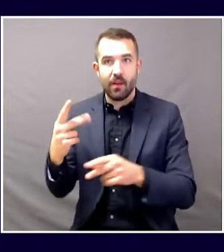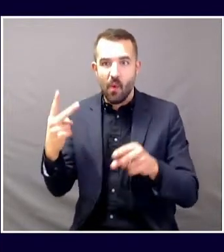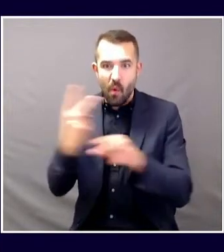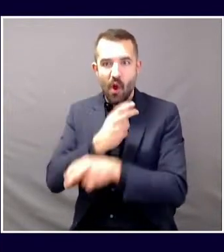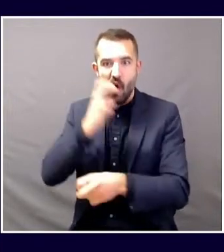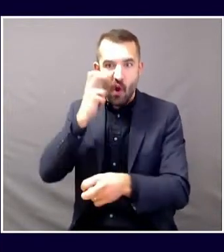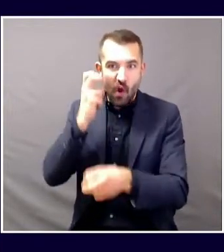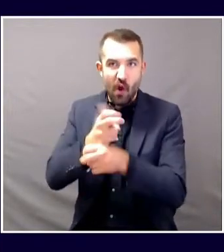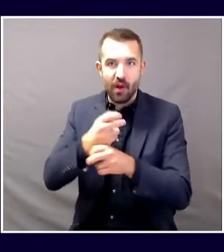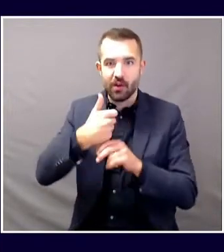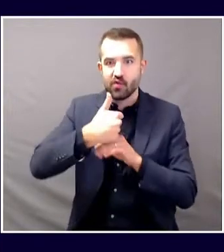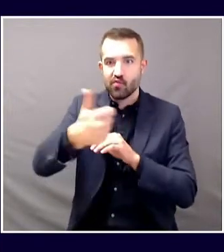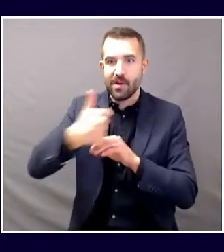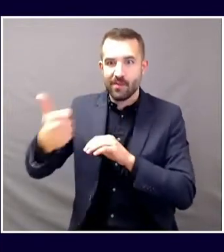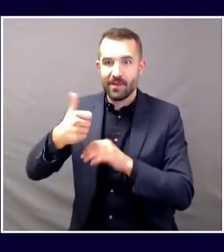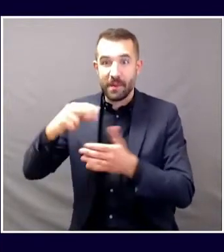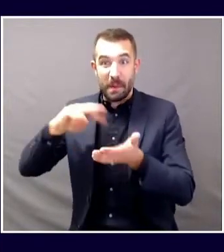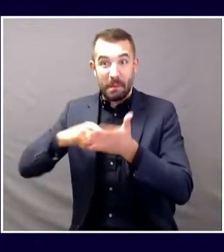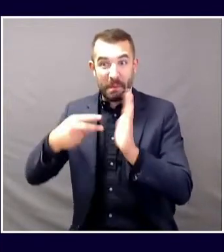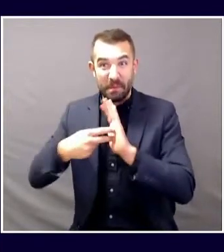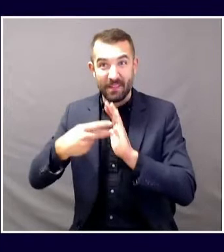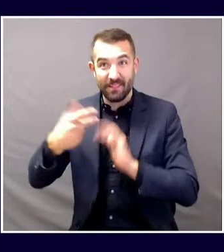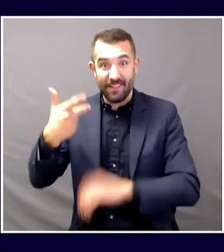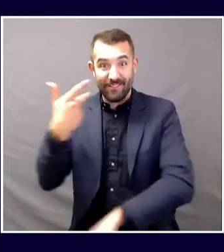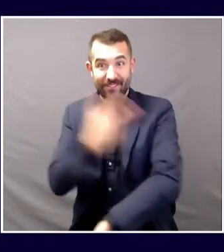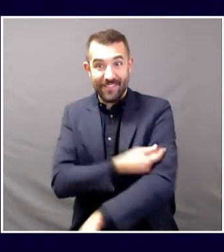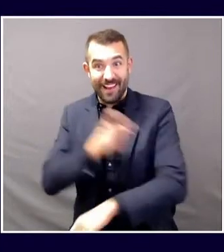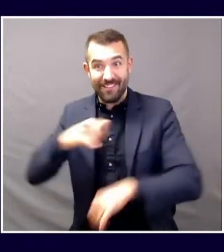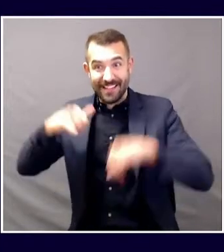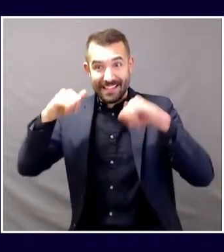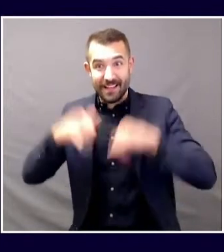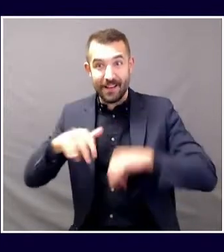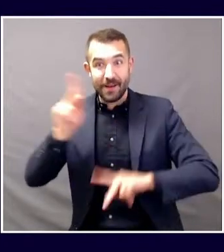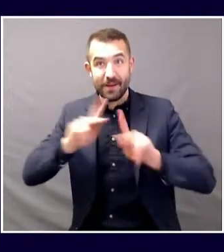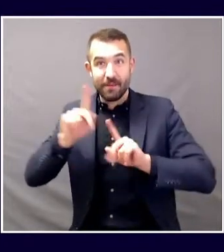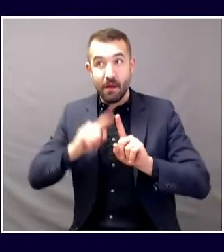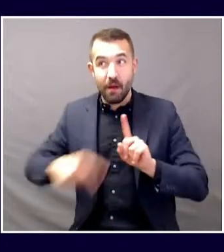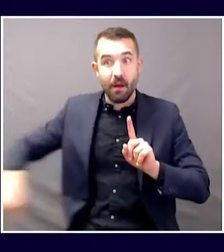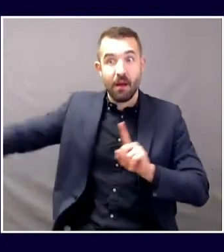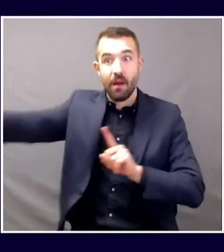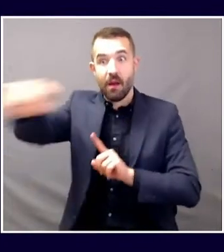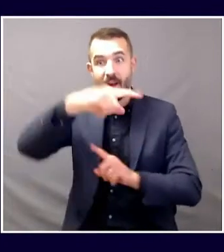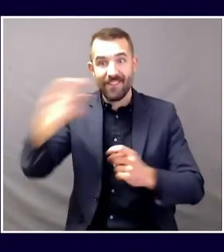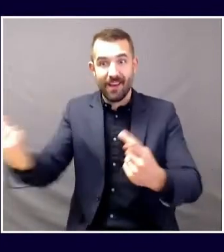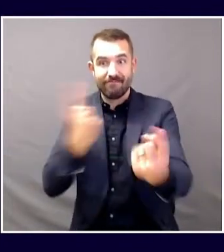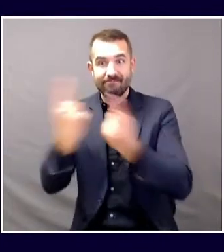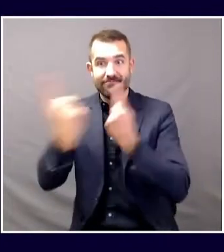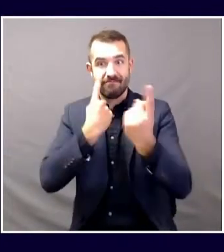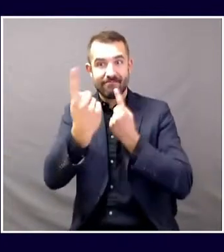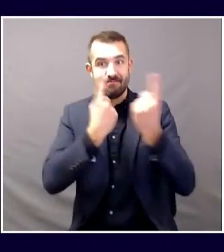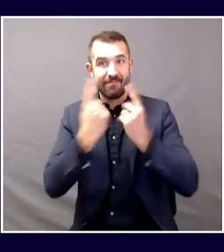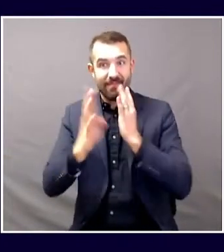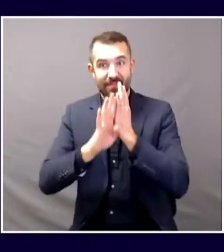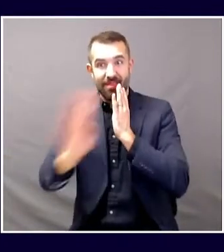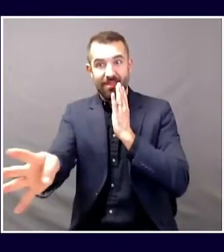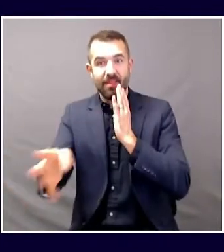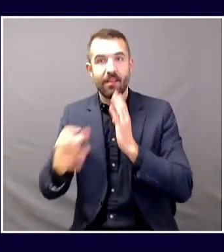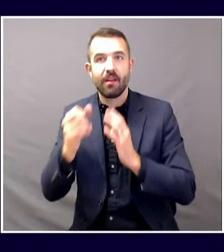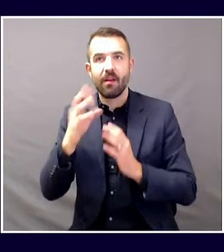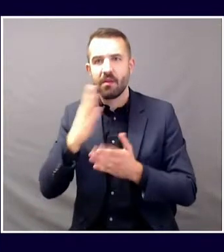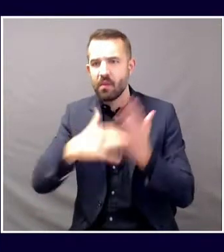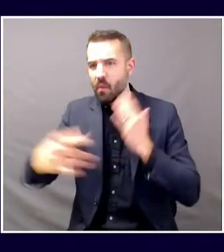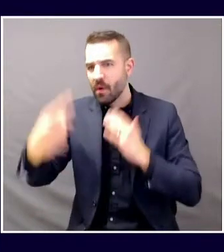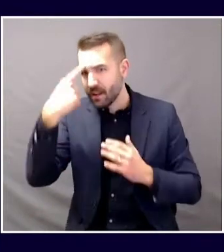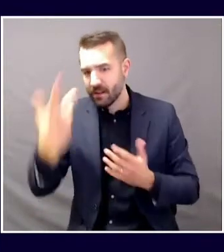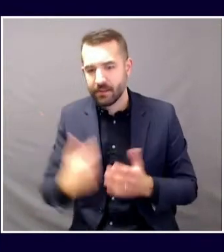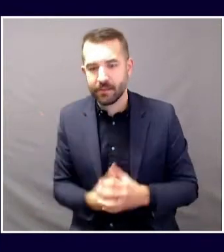that hospital workers would receive it first versus other healthcare workers, or what's your sense of that? Yeah, that's a good question, Evan.